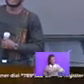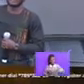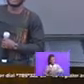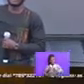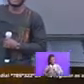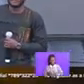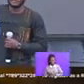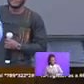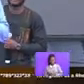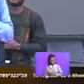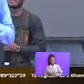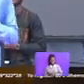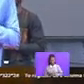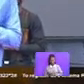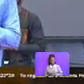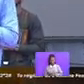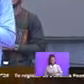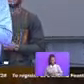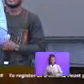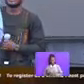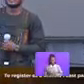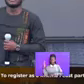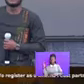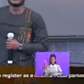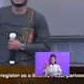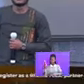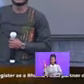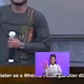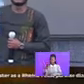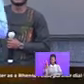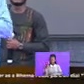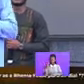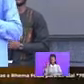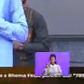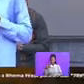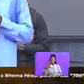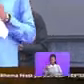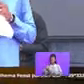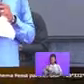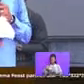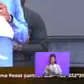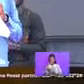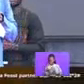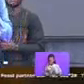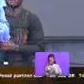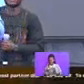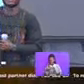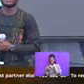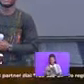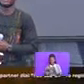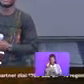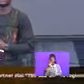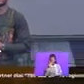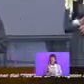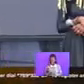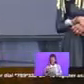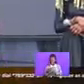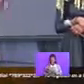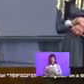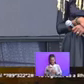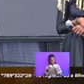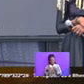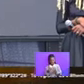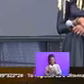River Local Government I was pre preaching for an Anglican Church in that region and the